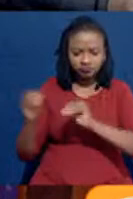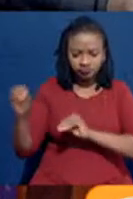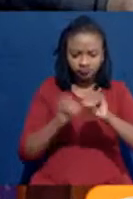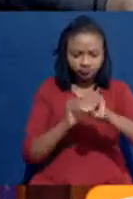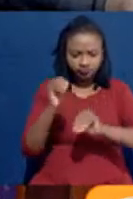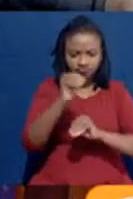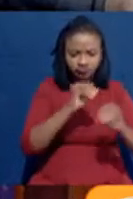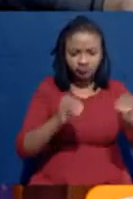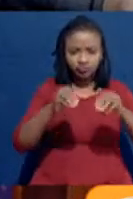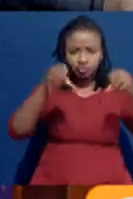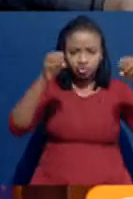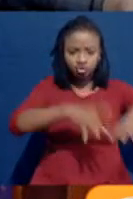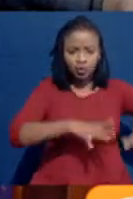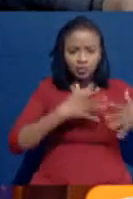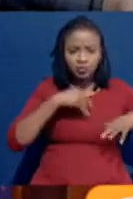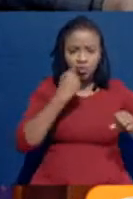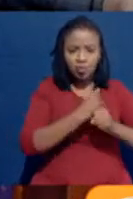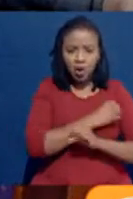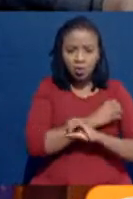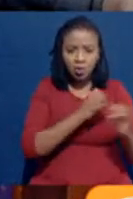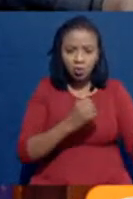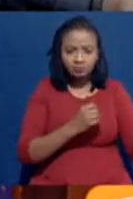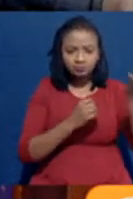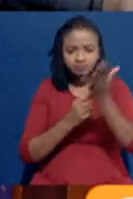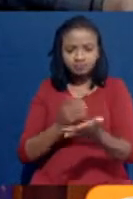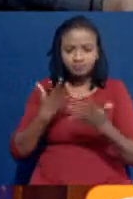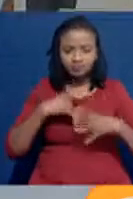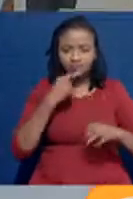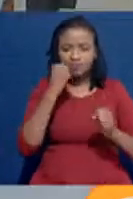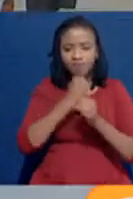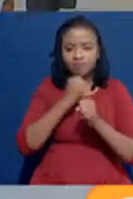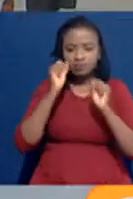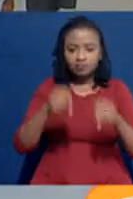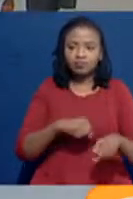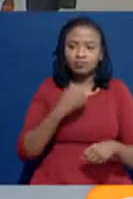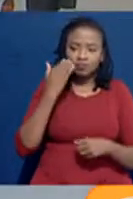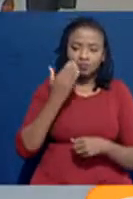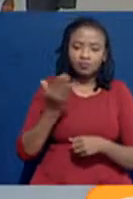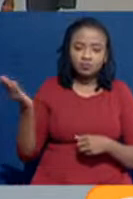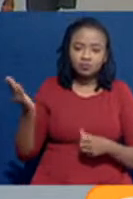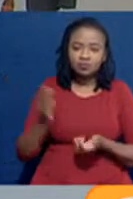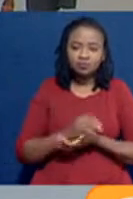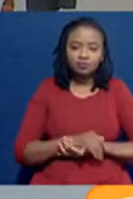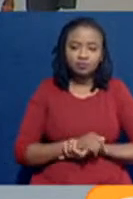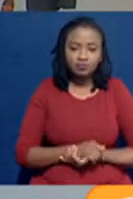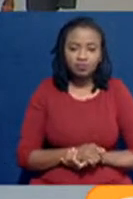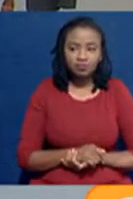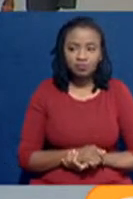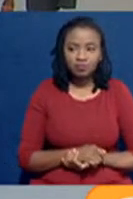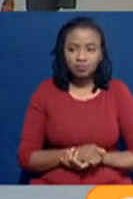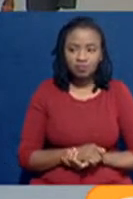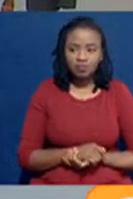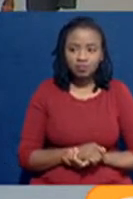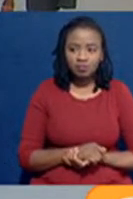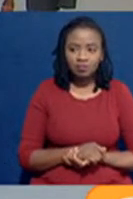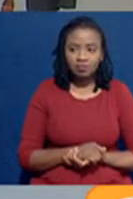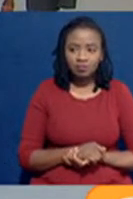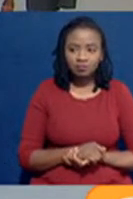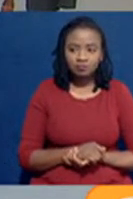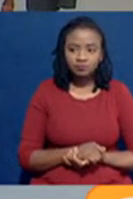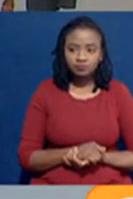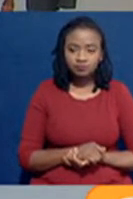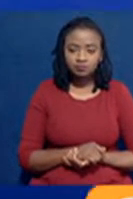not performing. Bring on board people who are able to perform. Yeah. Bite the bullet. Absolutely. That's leadership. That's